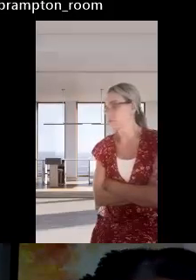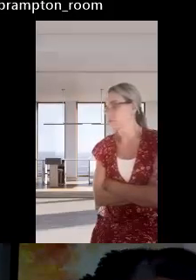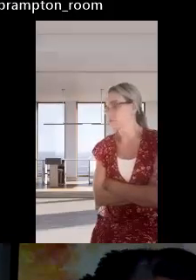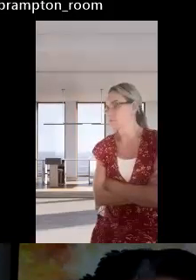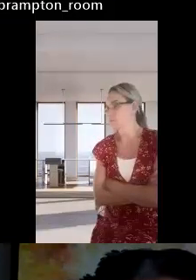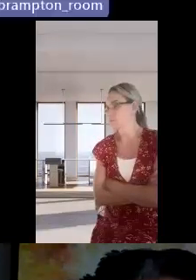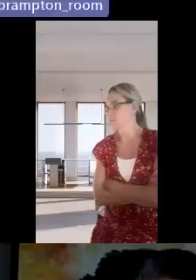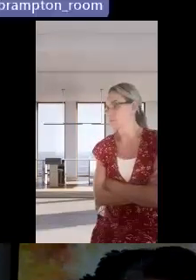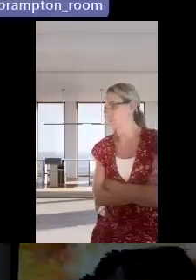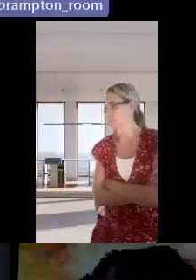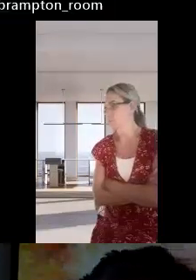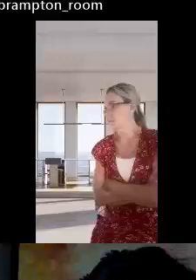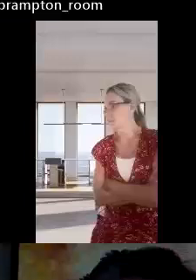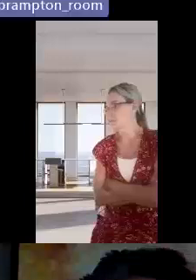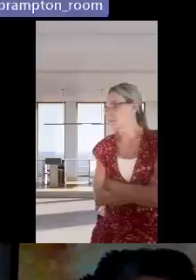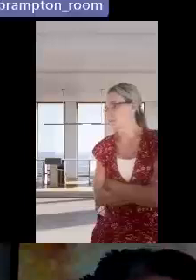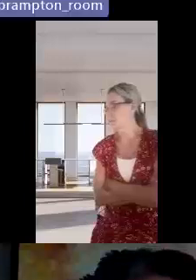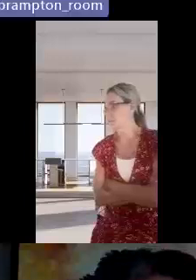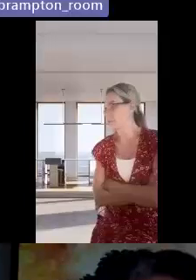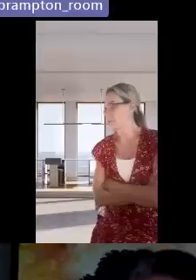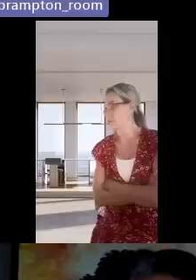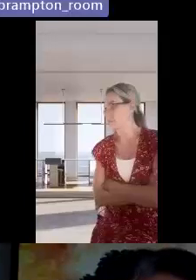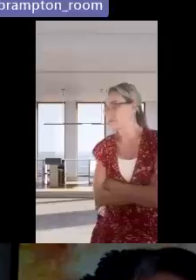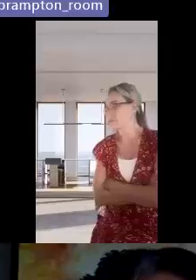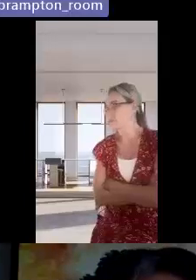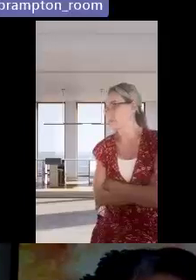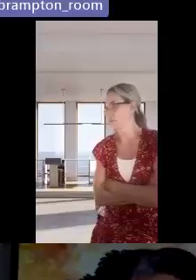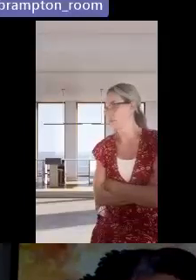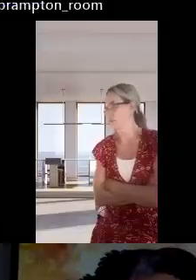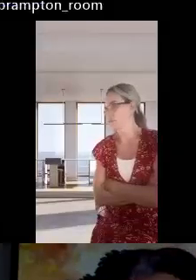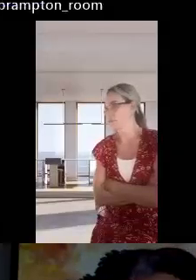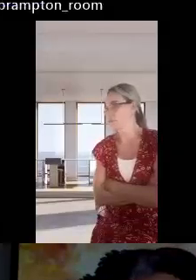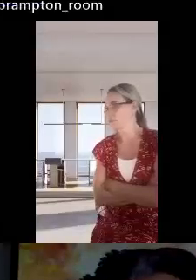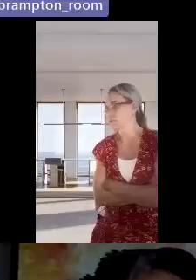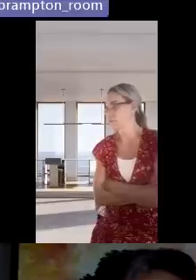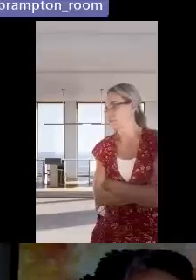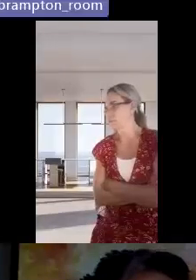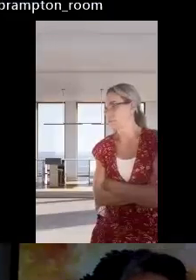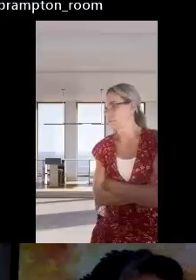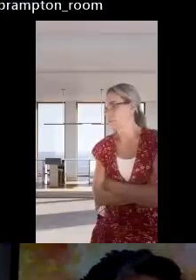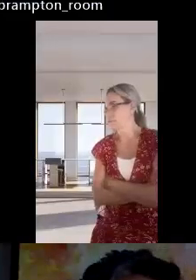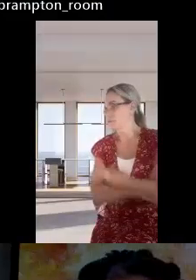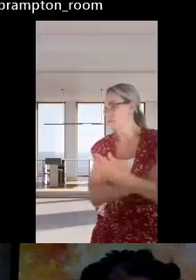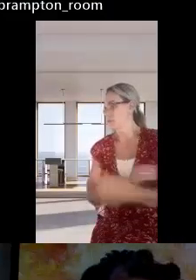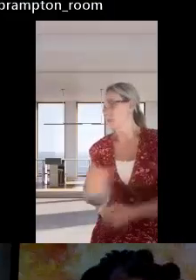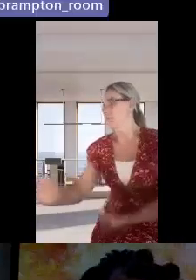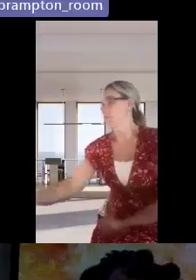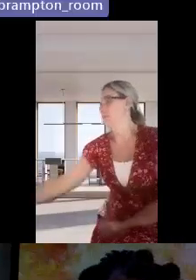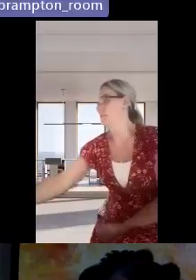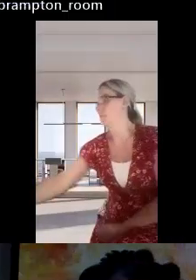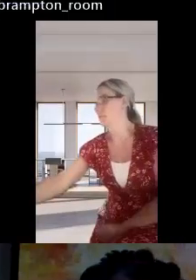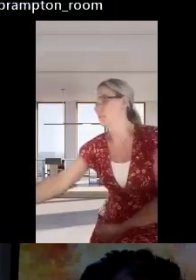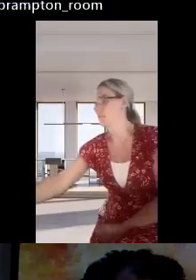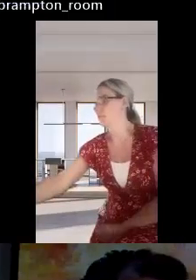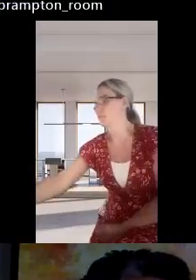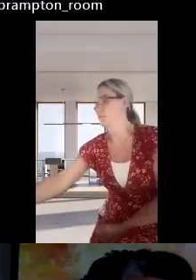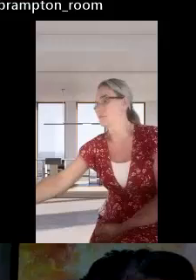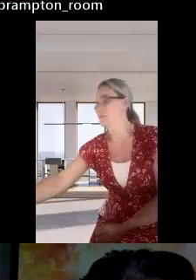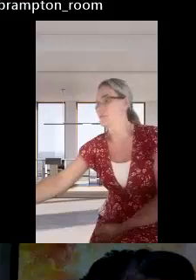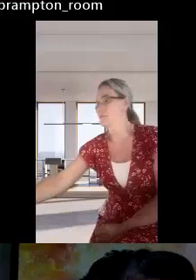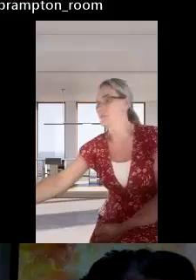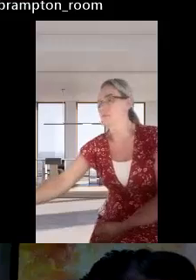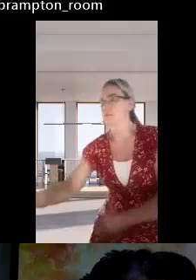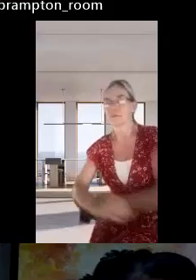if they can pull it up on the screen. Page two or three? Three. Yeah, this one. This one. Yeah, where it